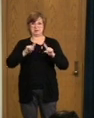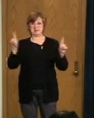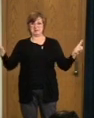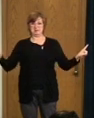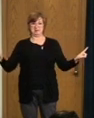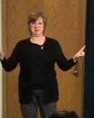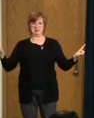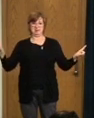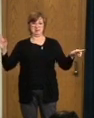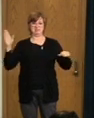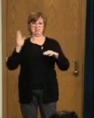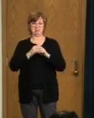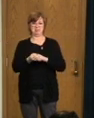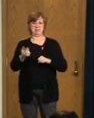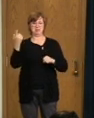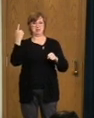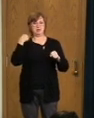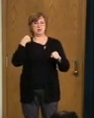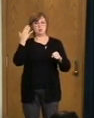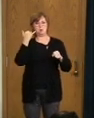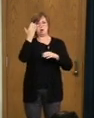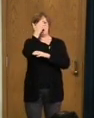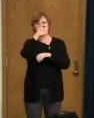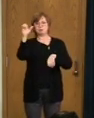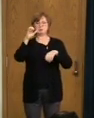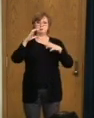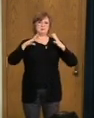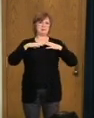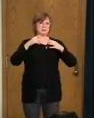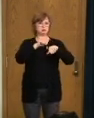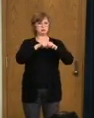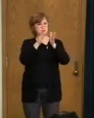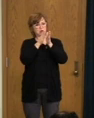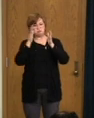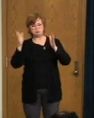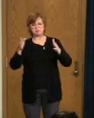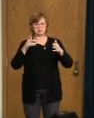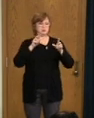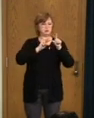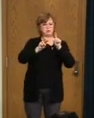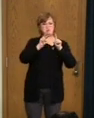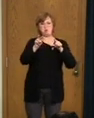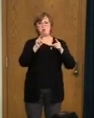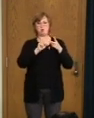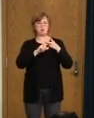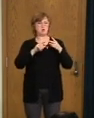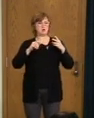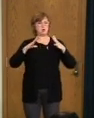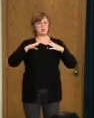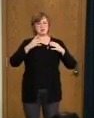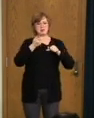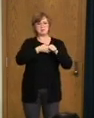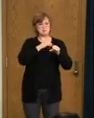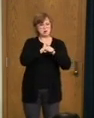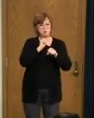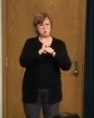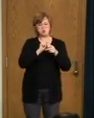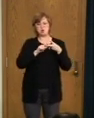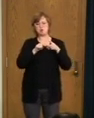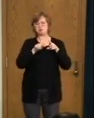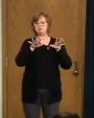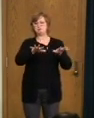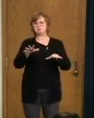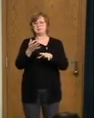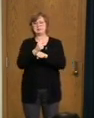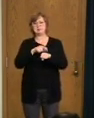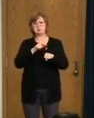forward to a break from our work, a chance for us to slow down, and most importantly, a chance for us to visit with some